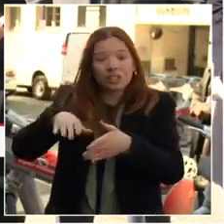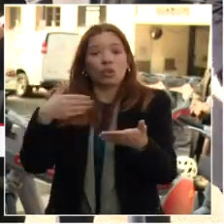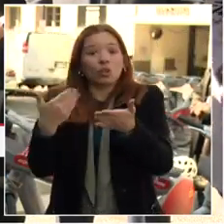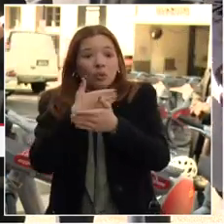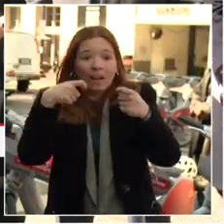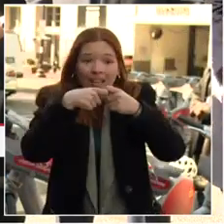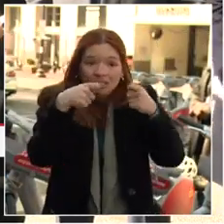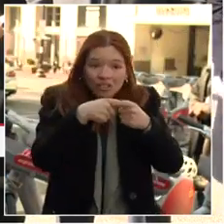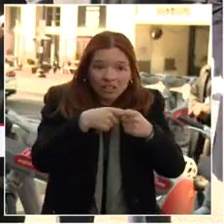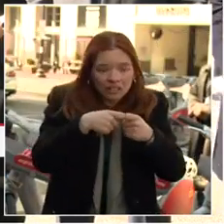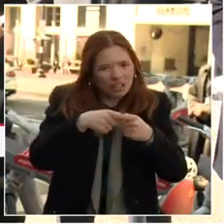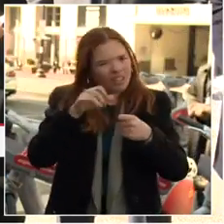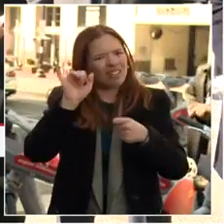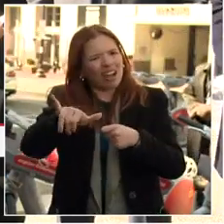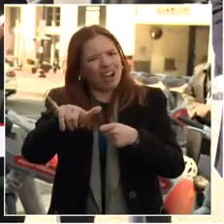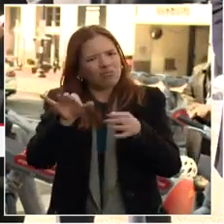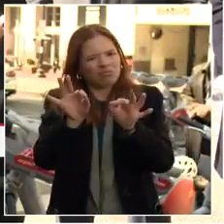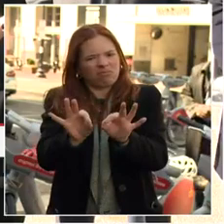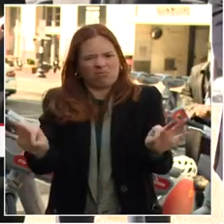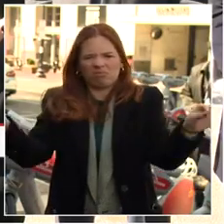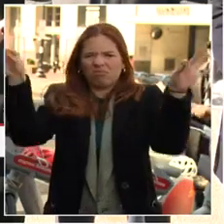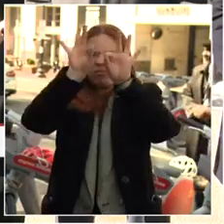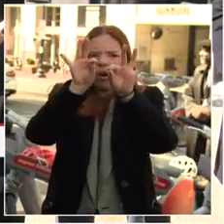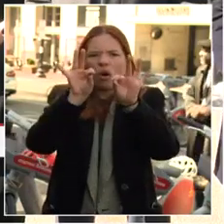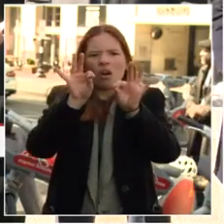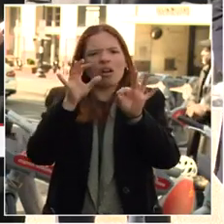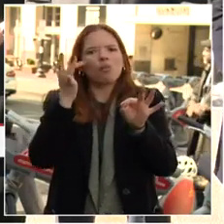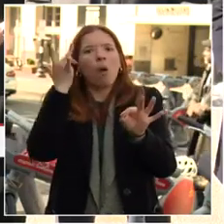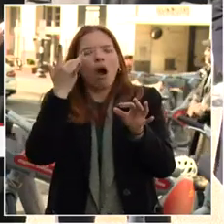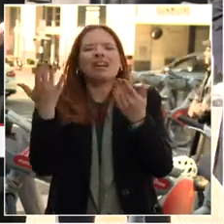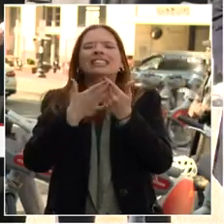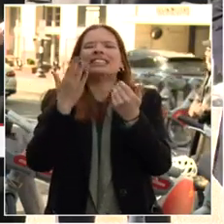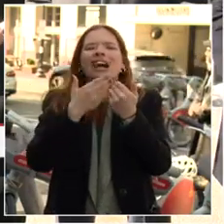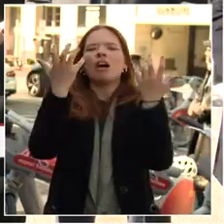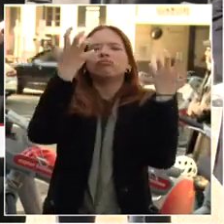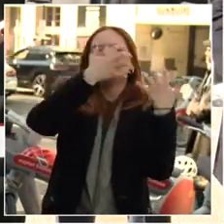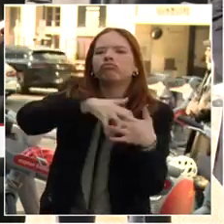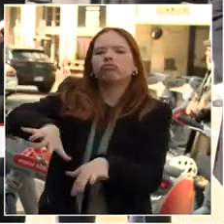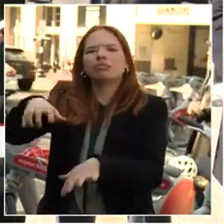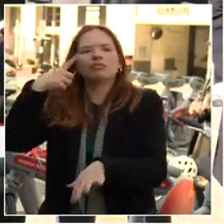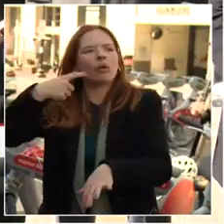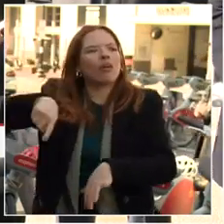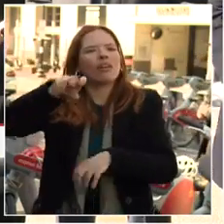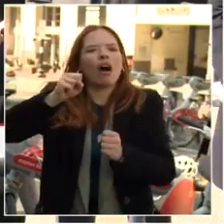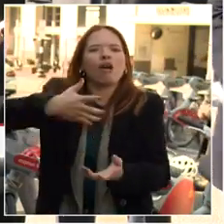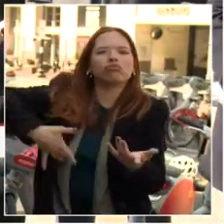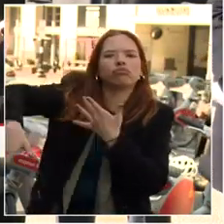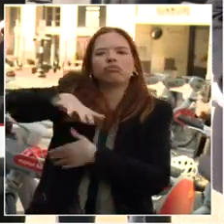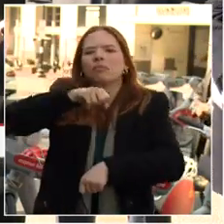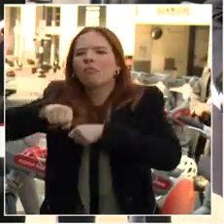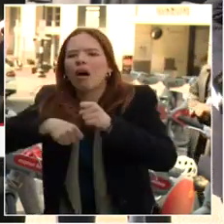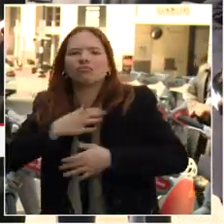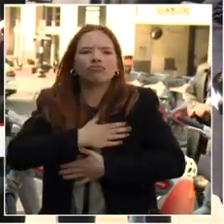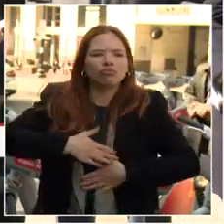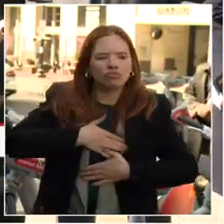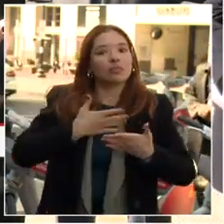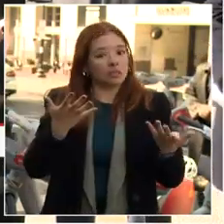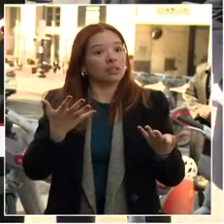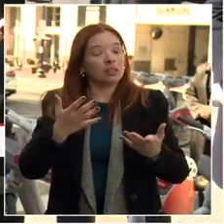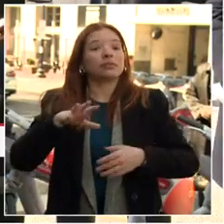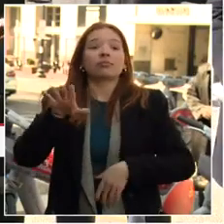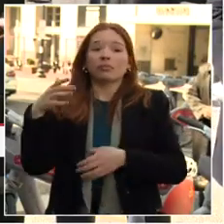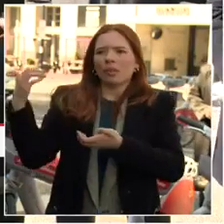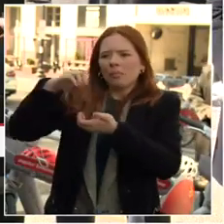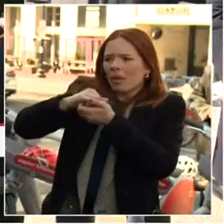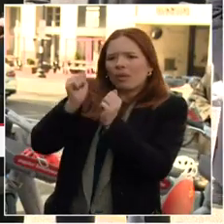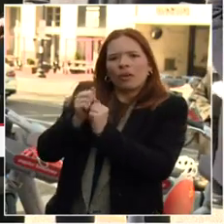much easier for many more people. So now I want to introduce a partner to us and a big supporter